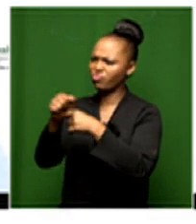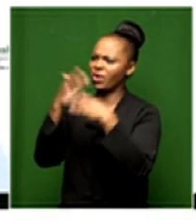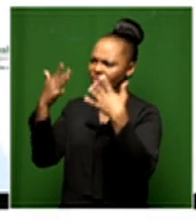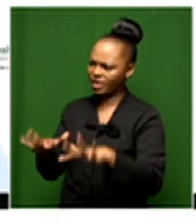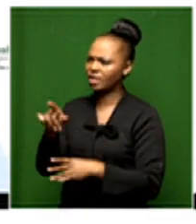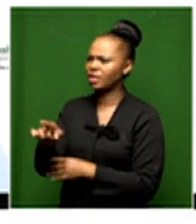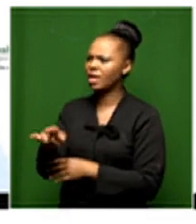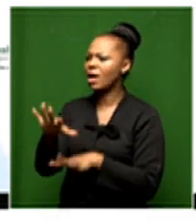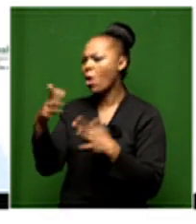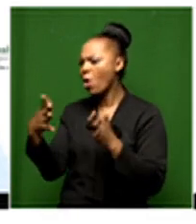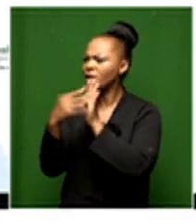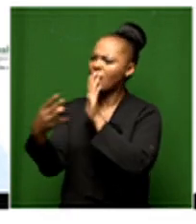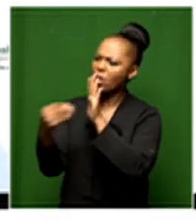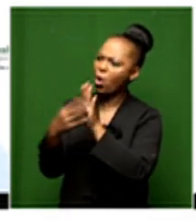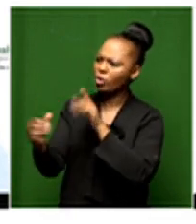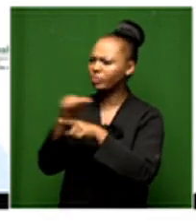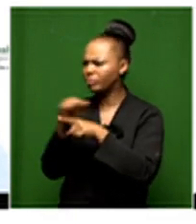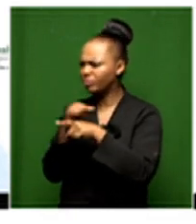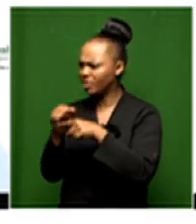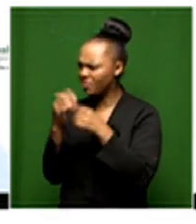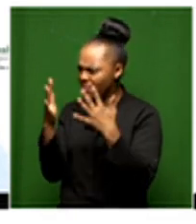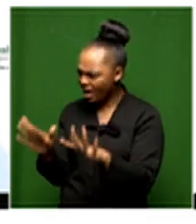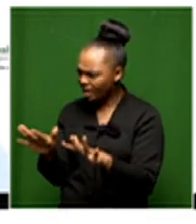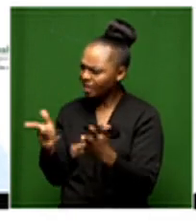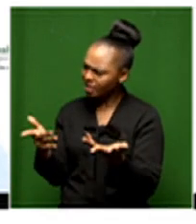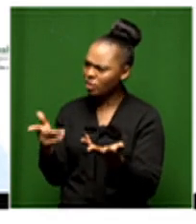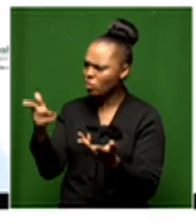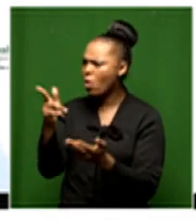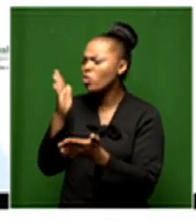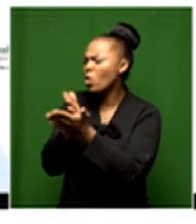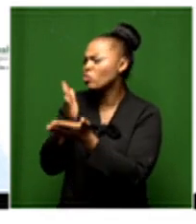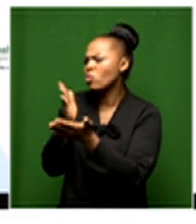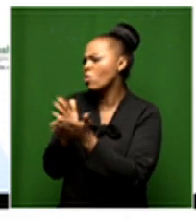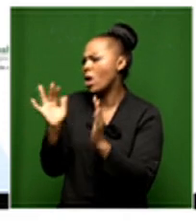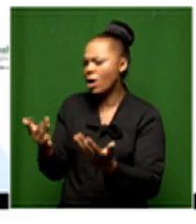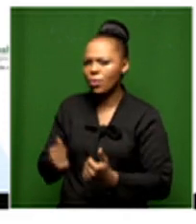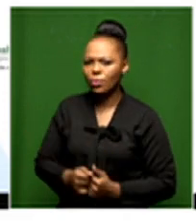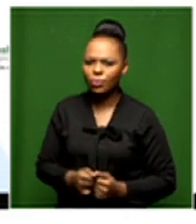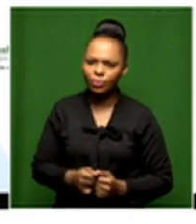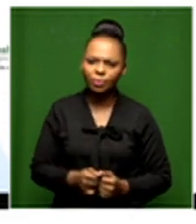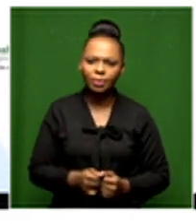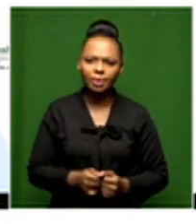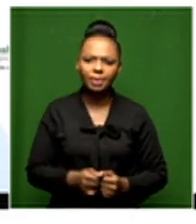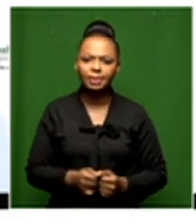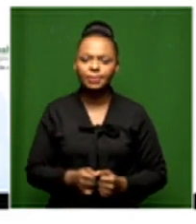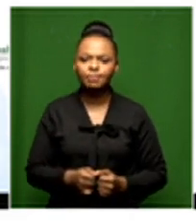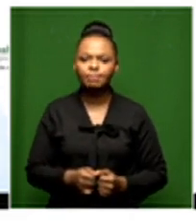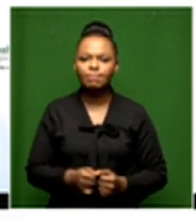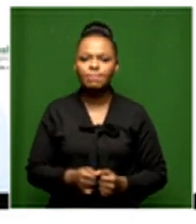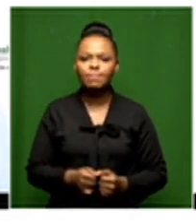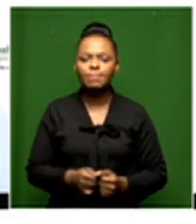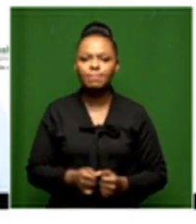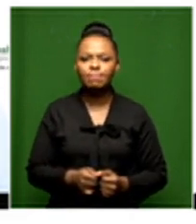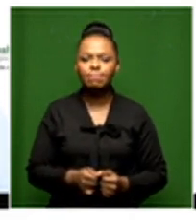may have downloaded, it doesn't mean that they have actually gone through whatever material you've put up there? Well, I